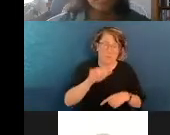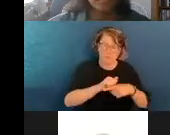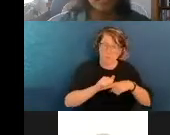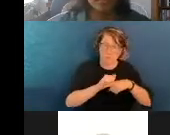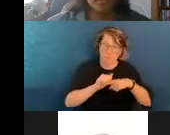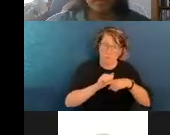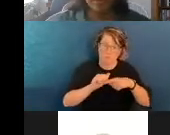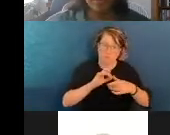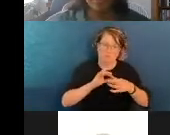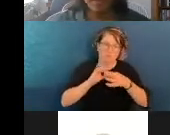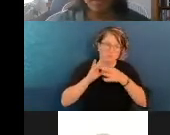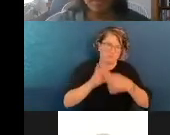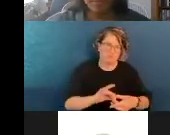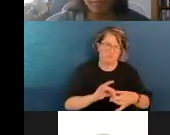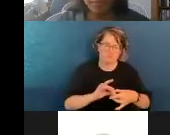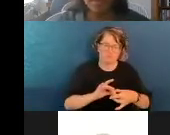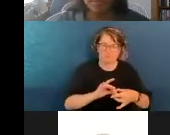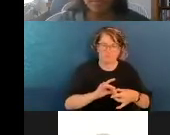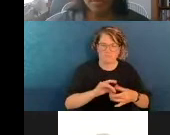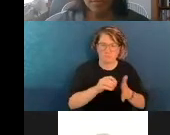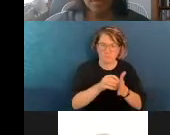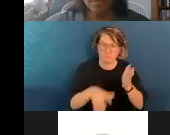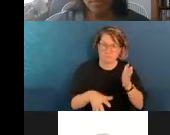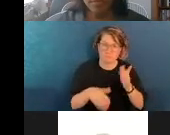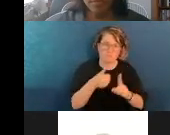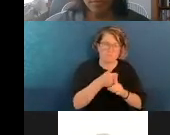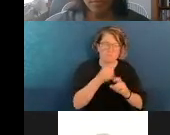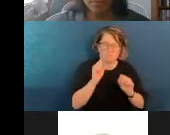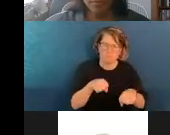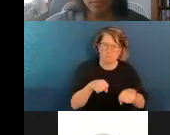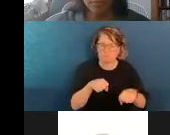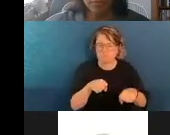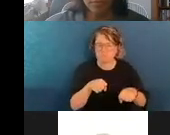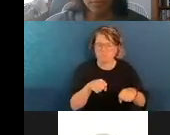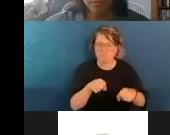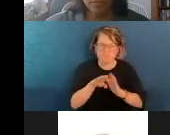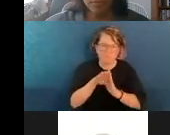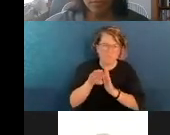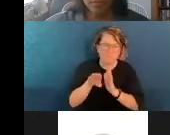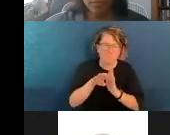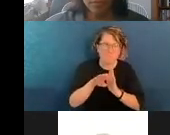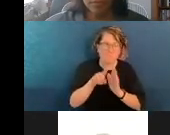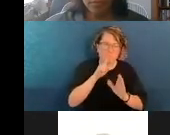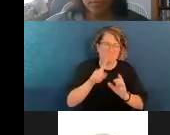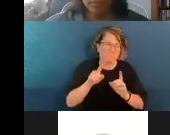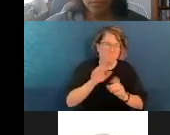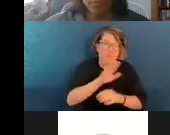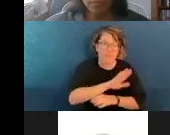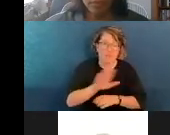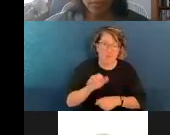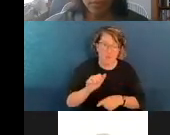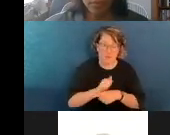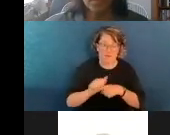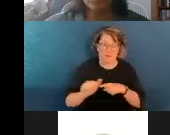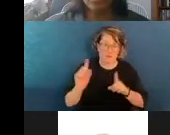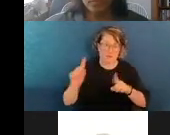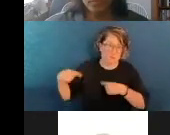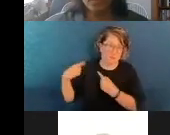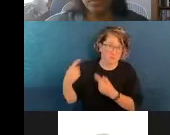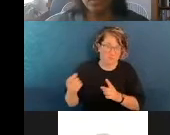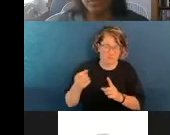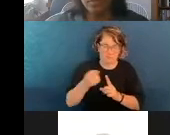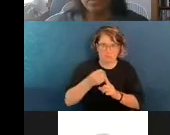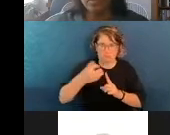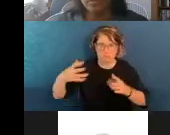learners enhancing their current practice and really building on what they already know and what they're already doing well. And at the